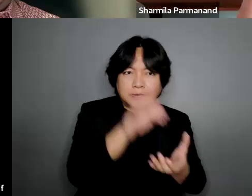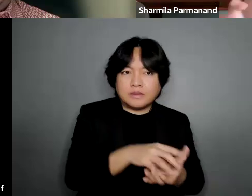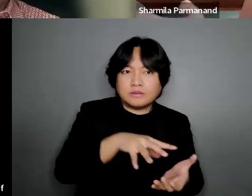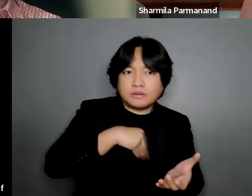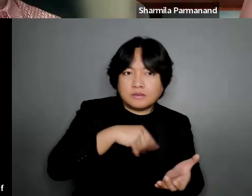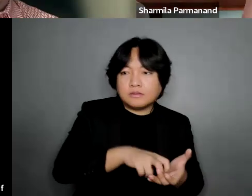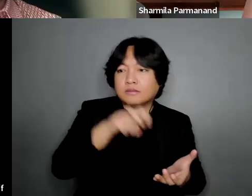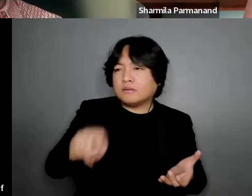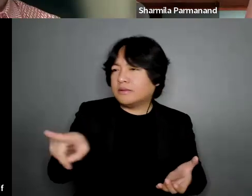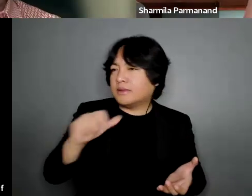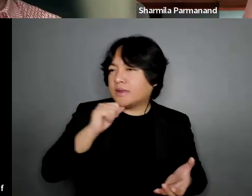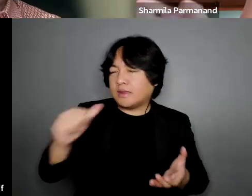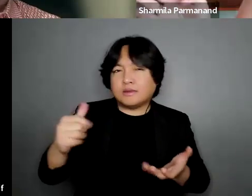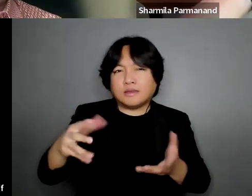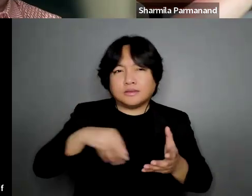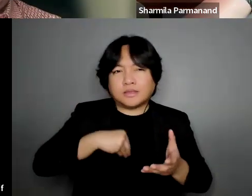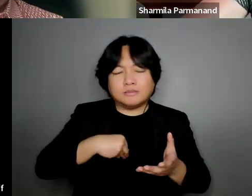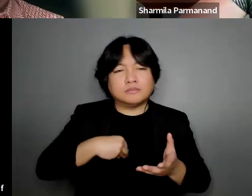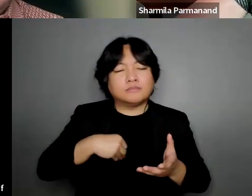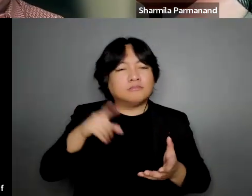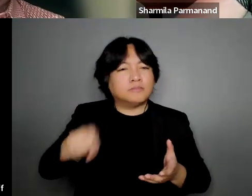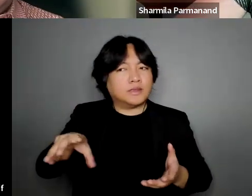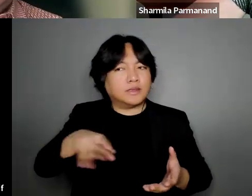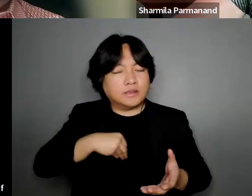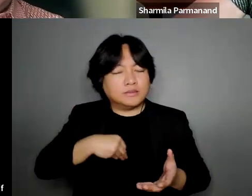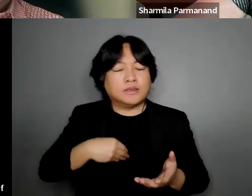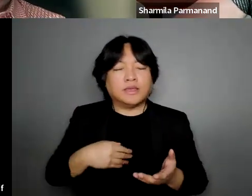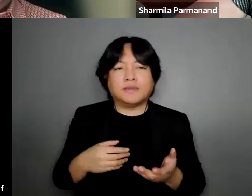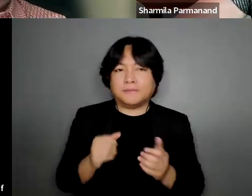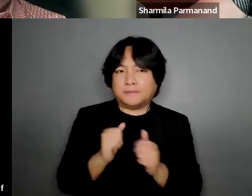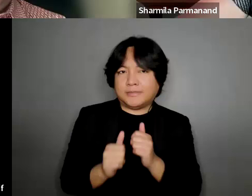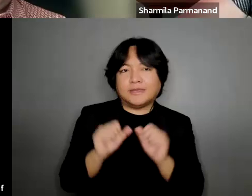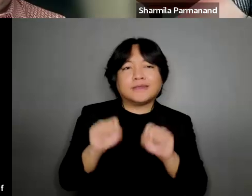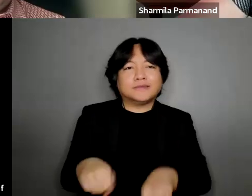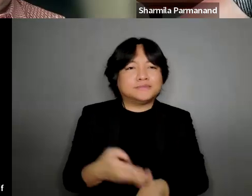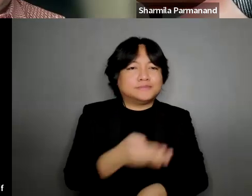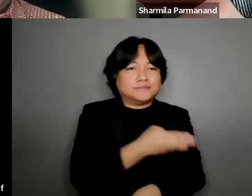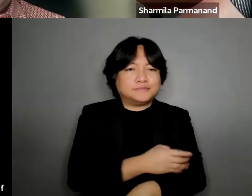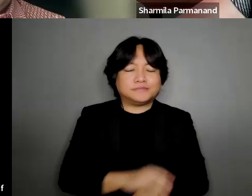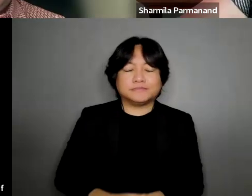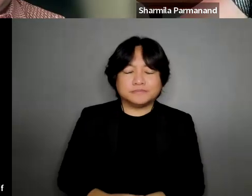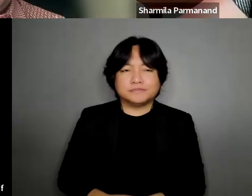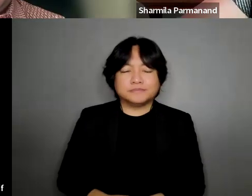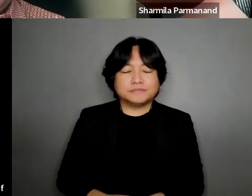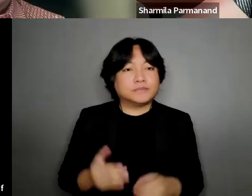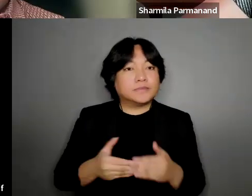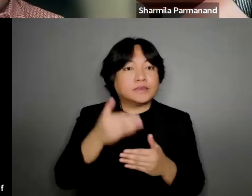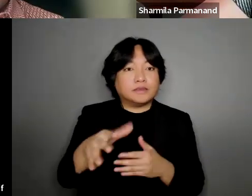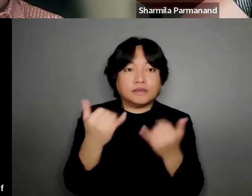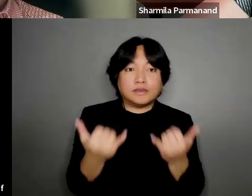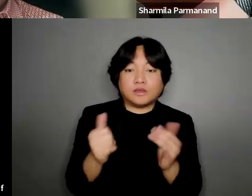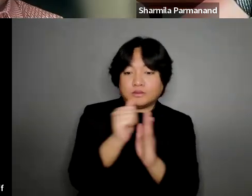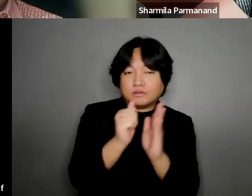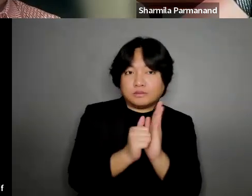which, we can make a difference. The next thing I will say is I think our generation of